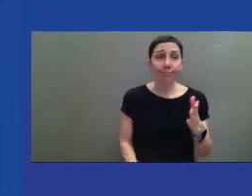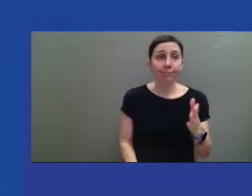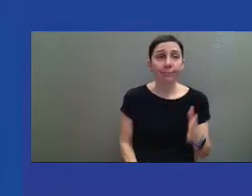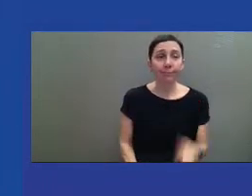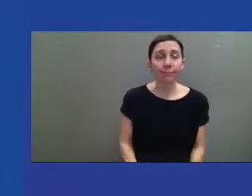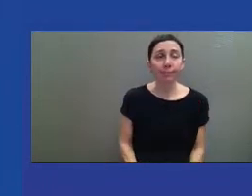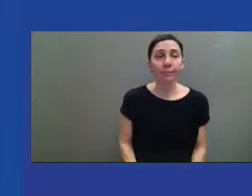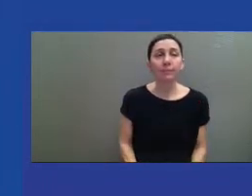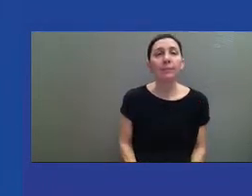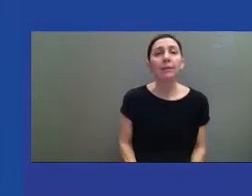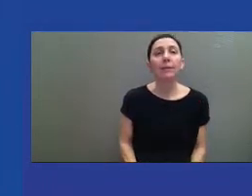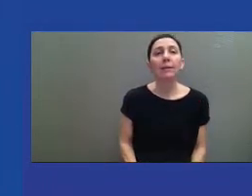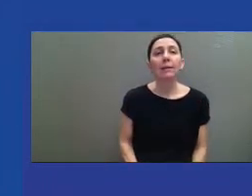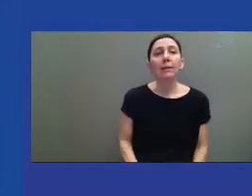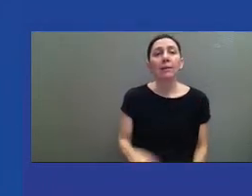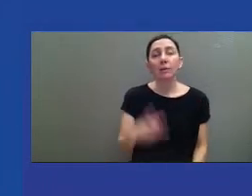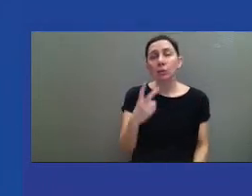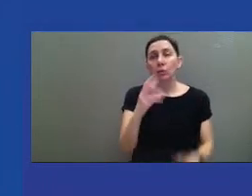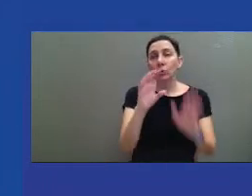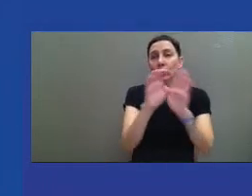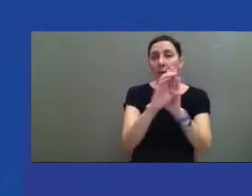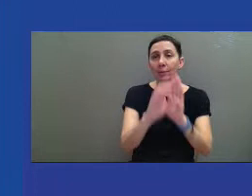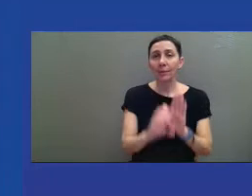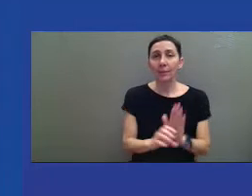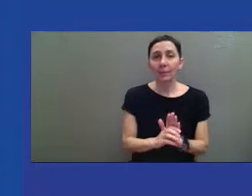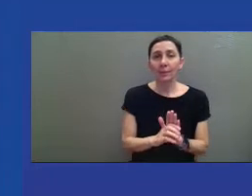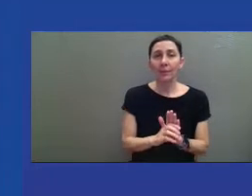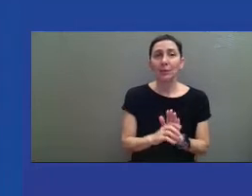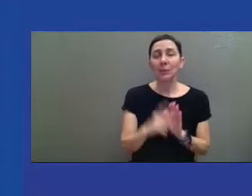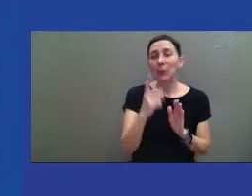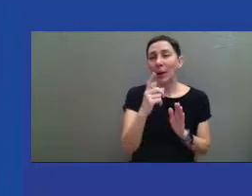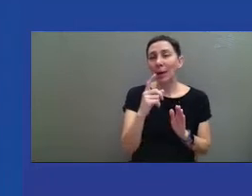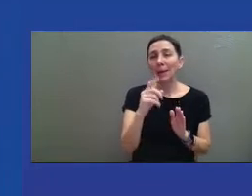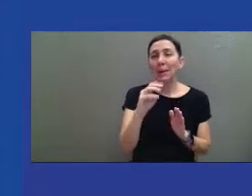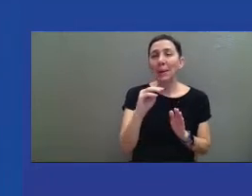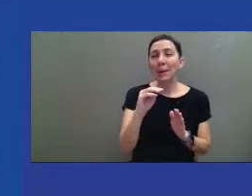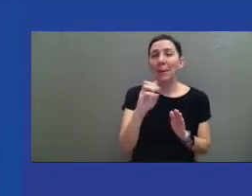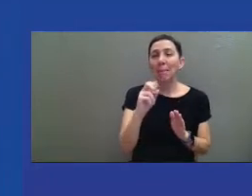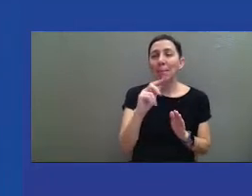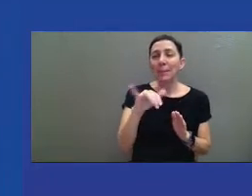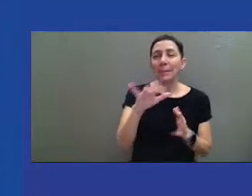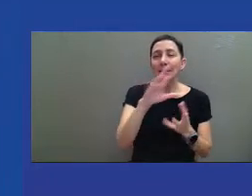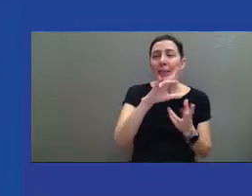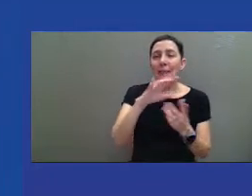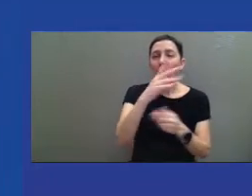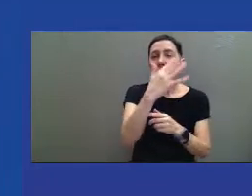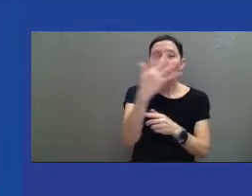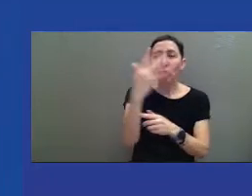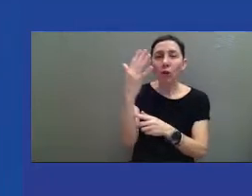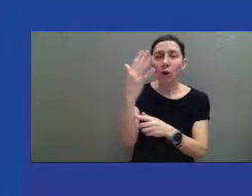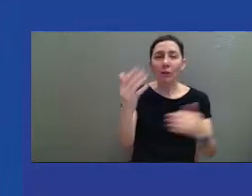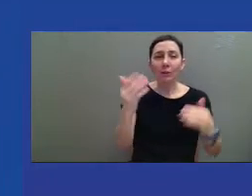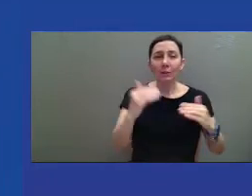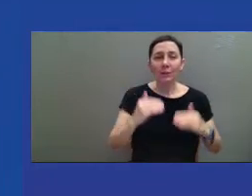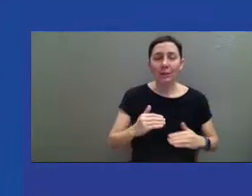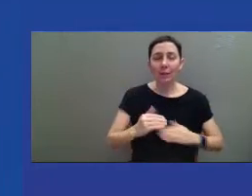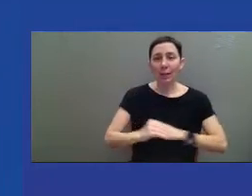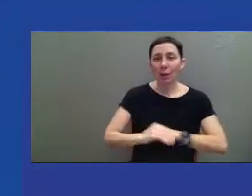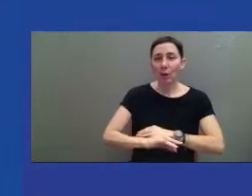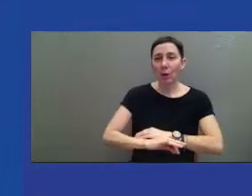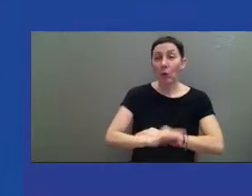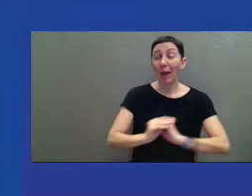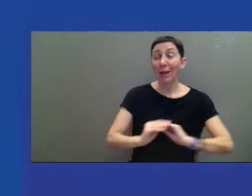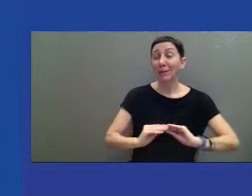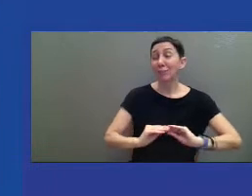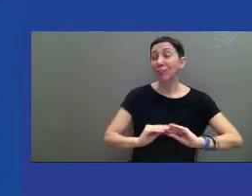And these are also different images. So there is a misty, cloudy forest, as well as a rising, burning sun that's coming